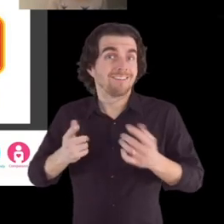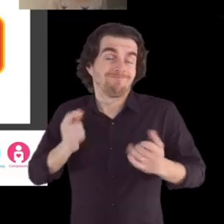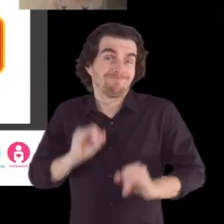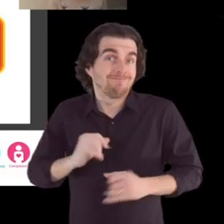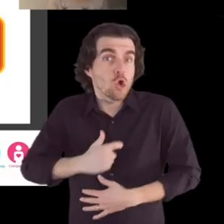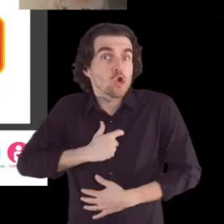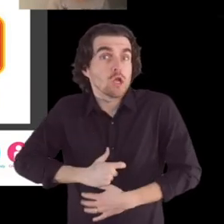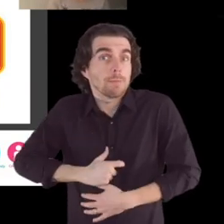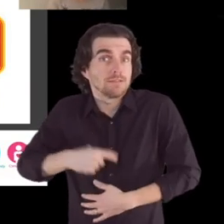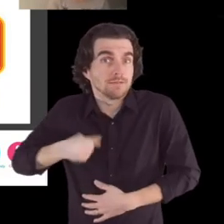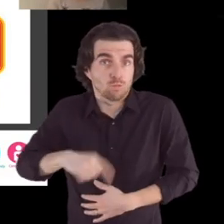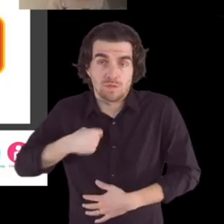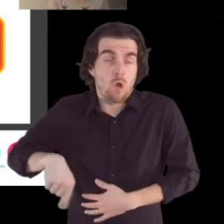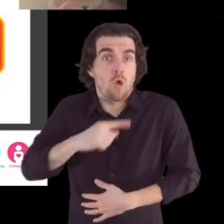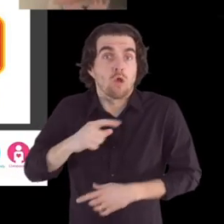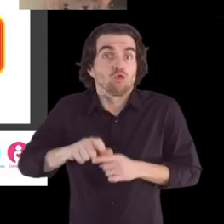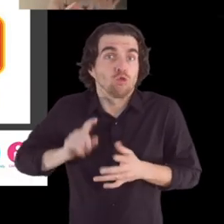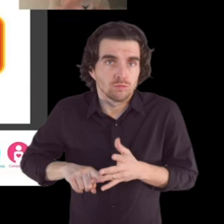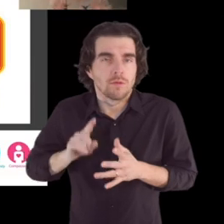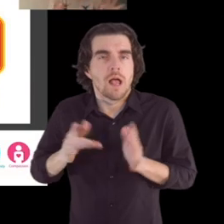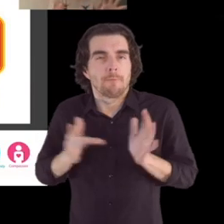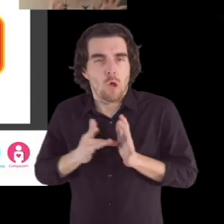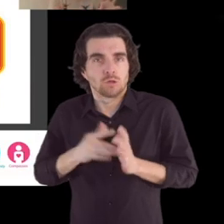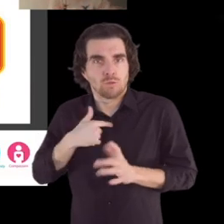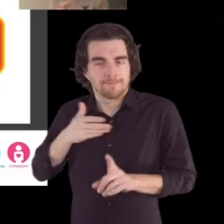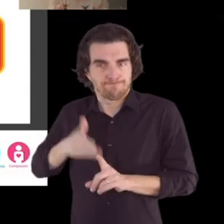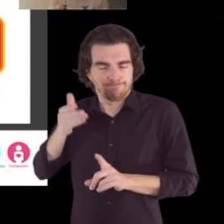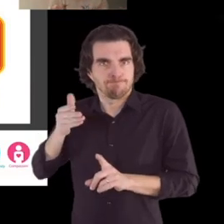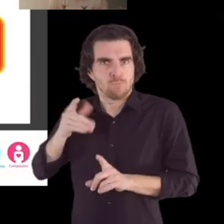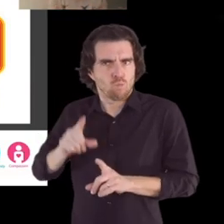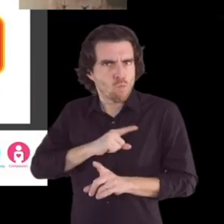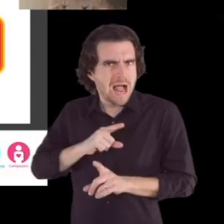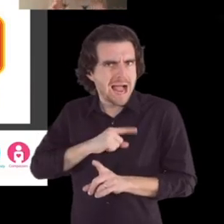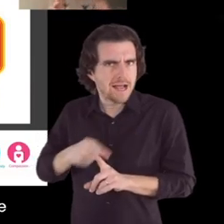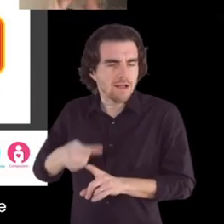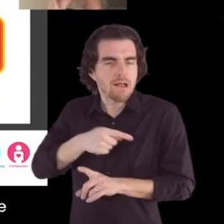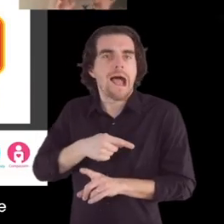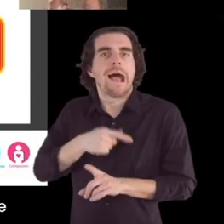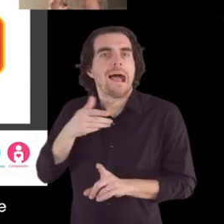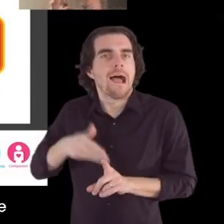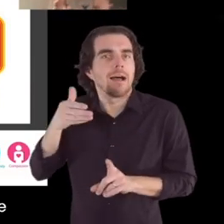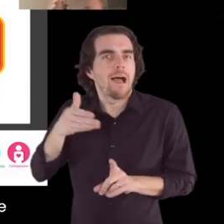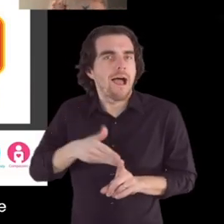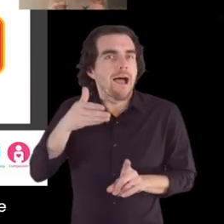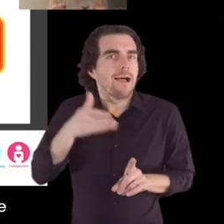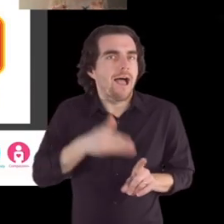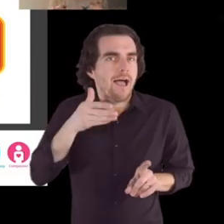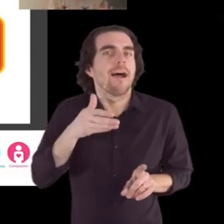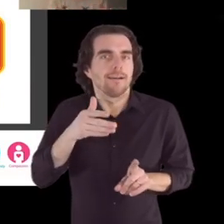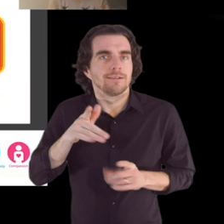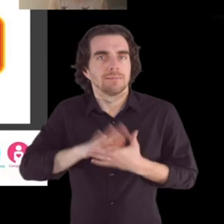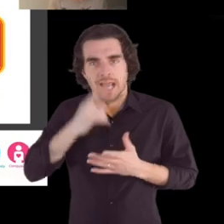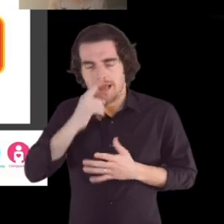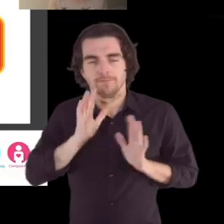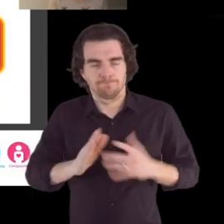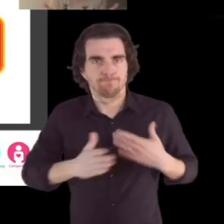We all do this. But it's just important to notice how they all interact with one another and think, well, which one of these parts of the circle can I actually do